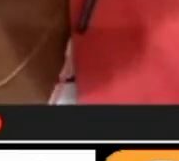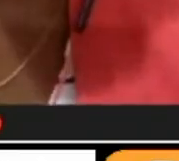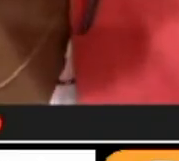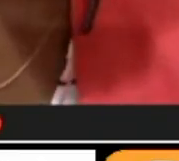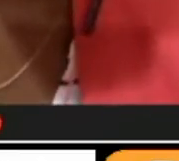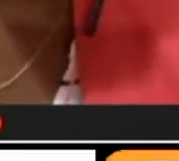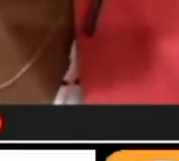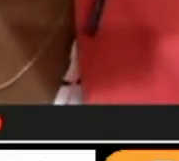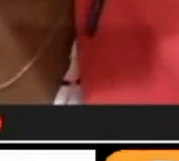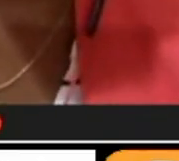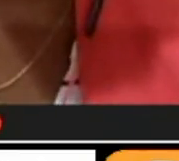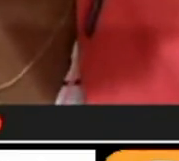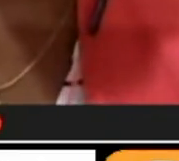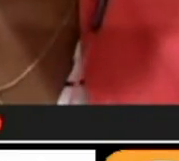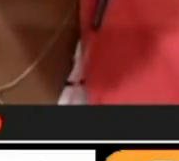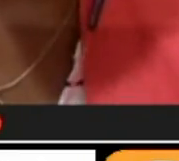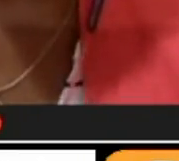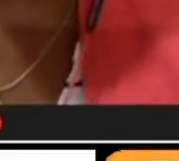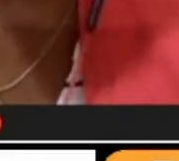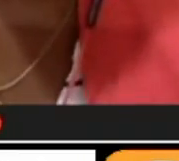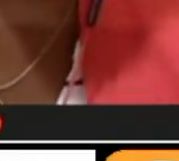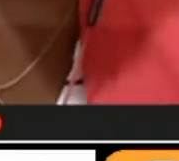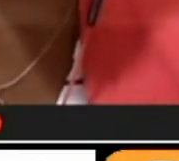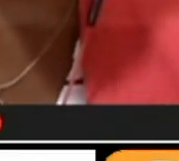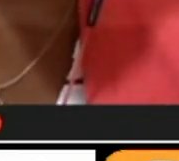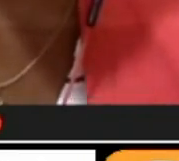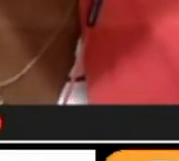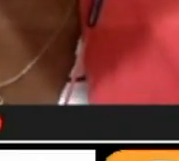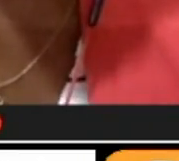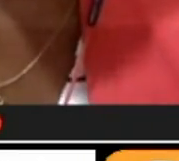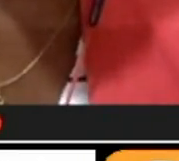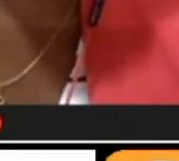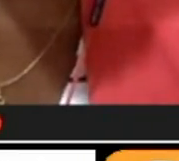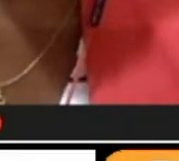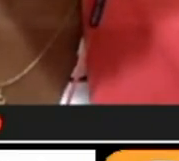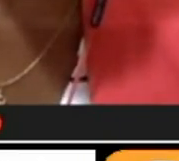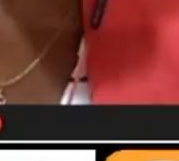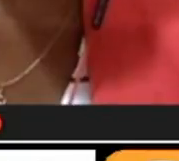Maybe just to start with the first comment, I think, about